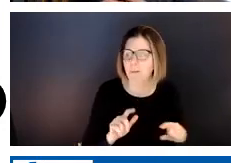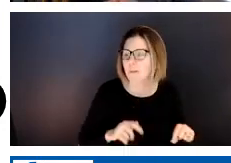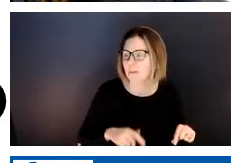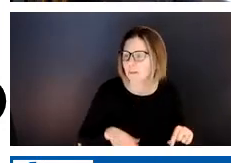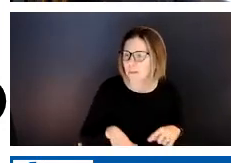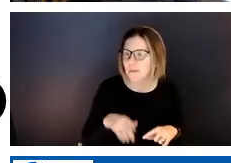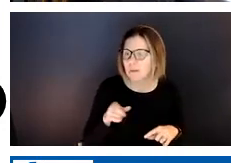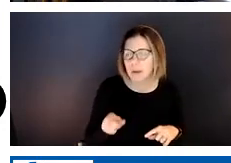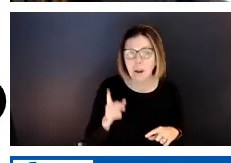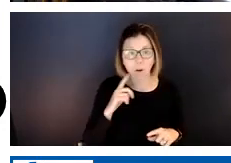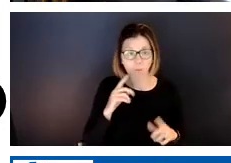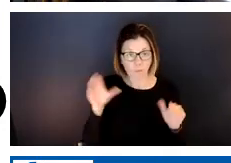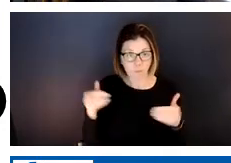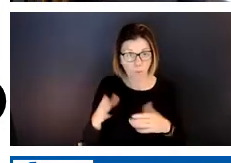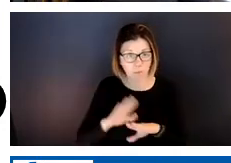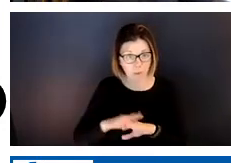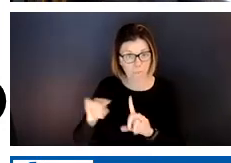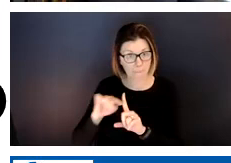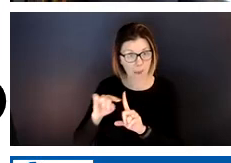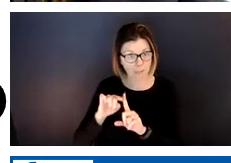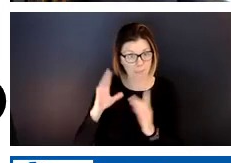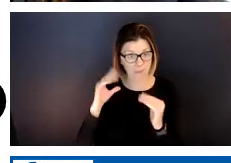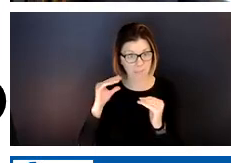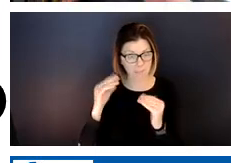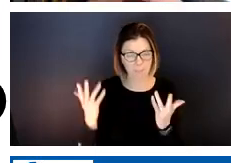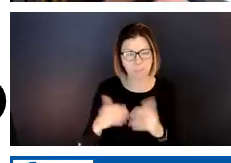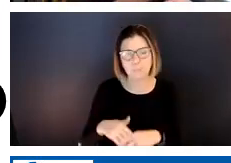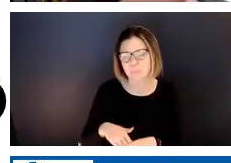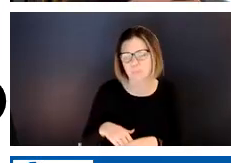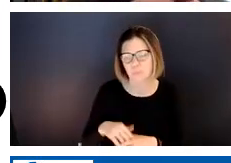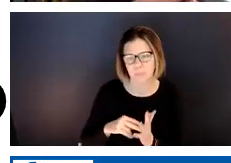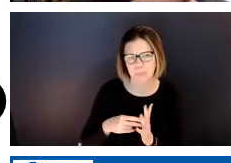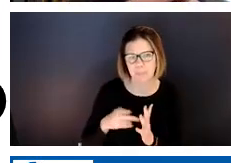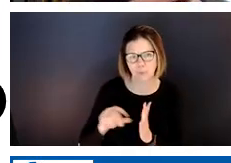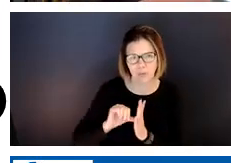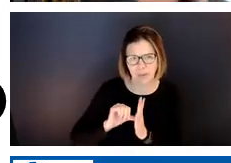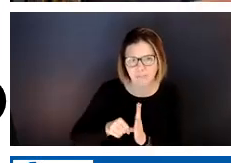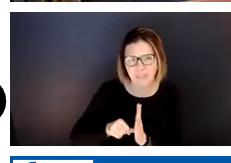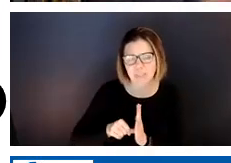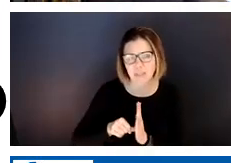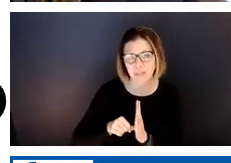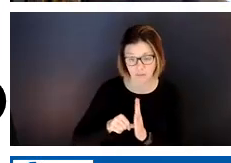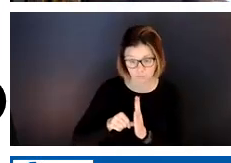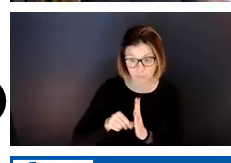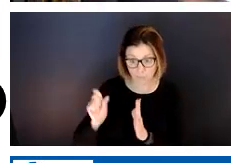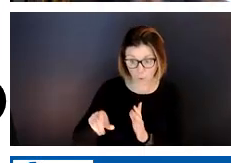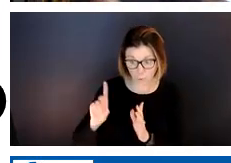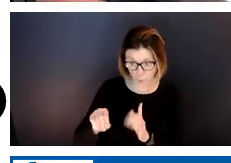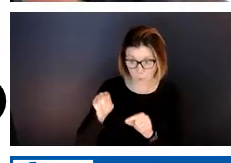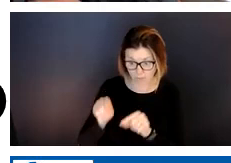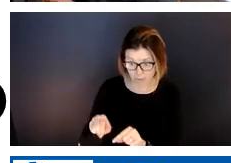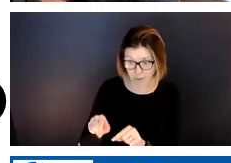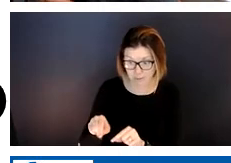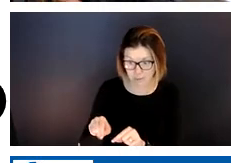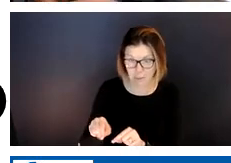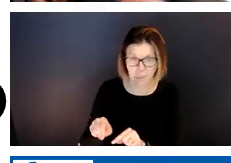on positive expectations. So what I mean by that is emphasizing what to do rather than what